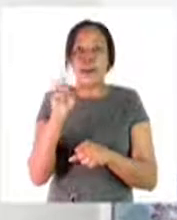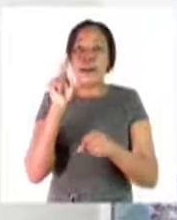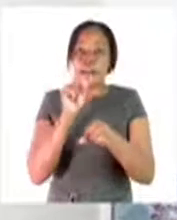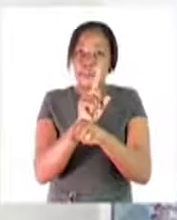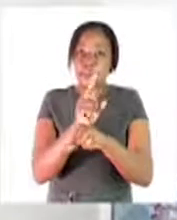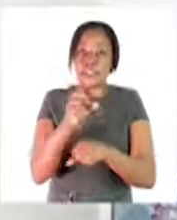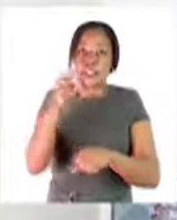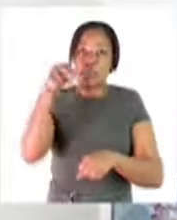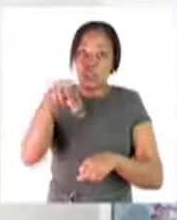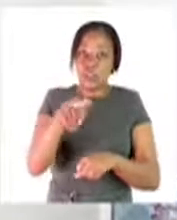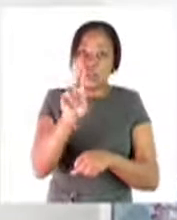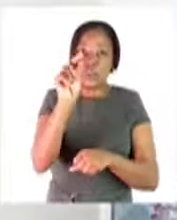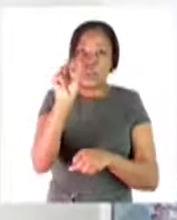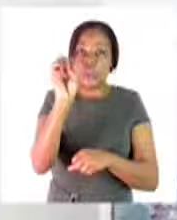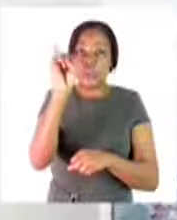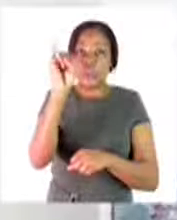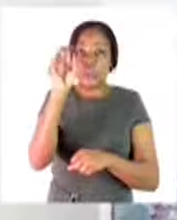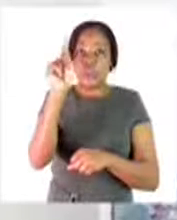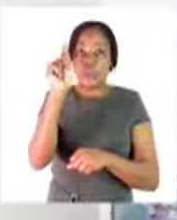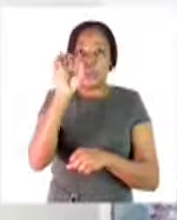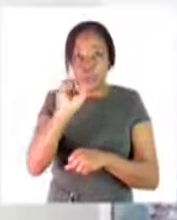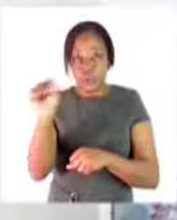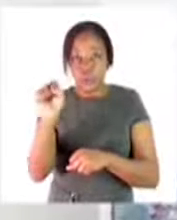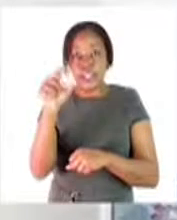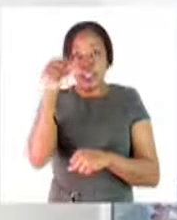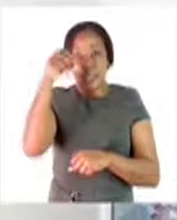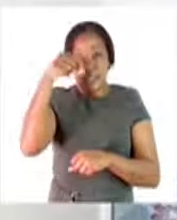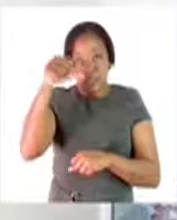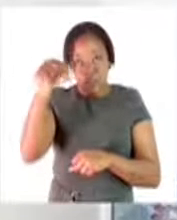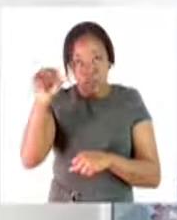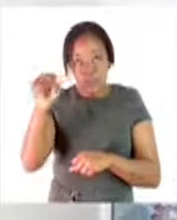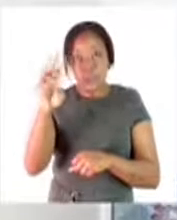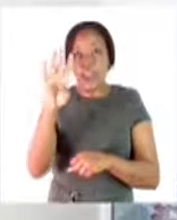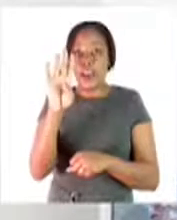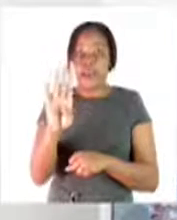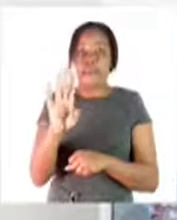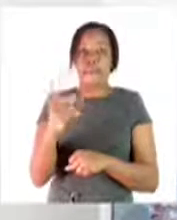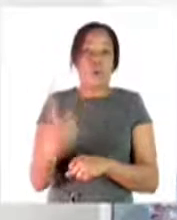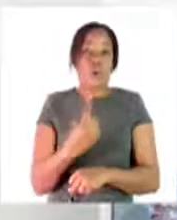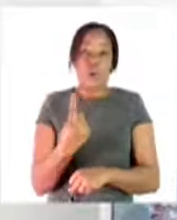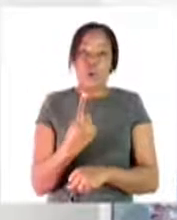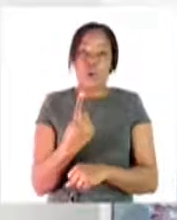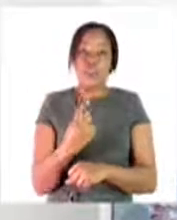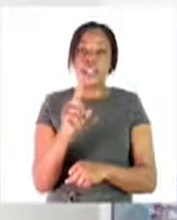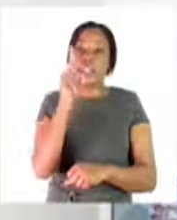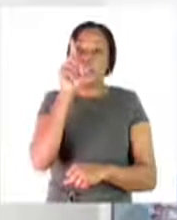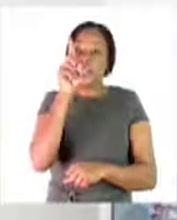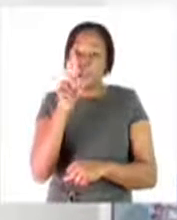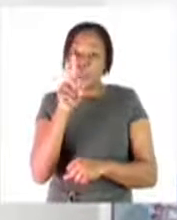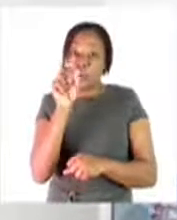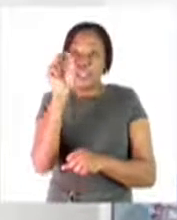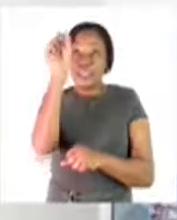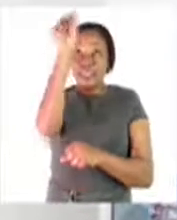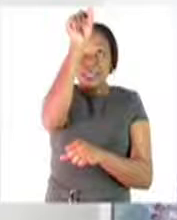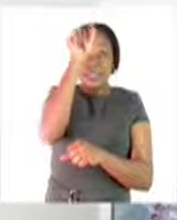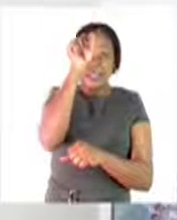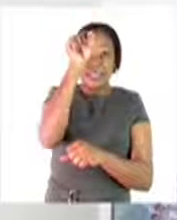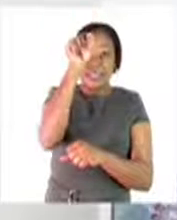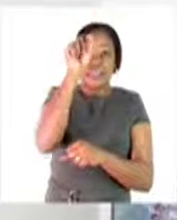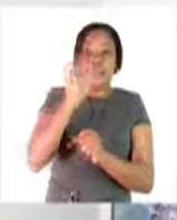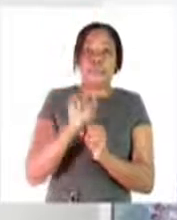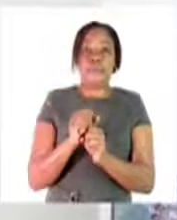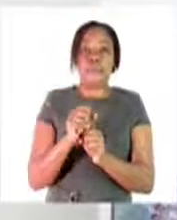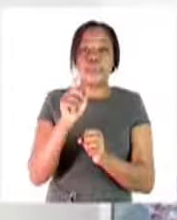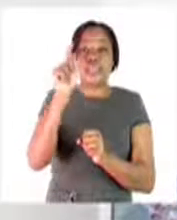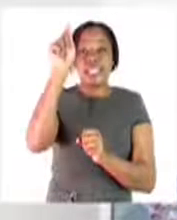the unit there, which is a 4. And where do I take my 1? The 1 must go